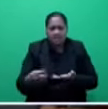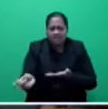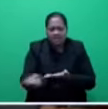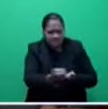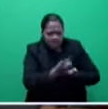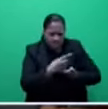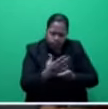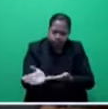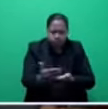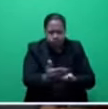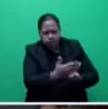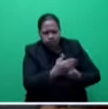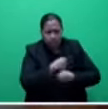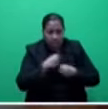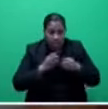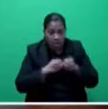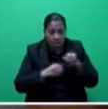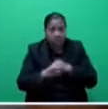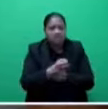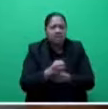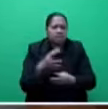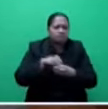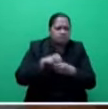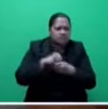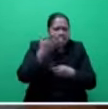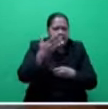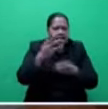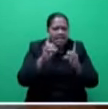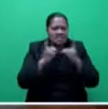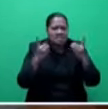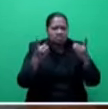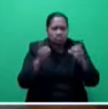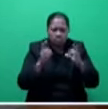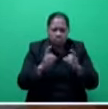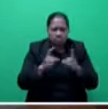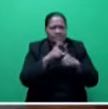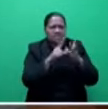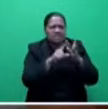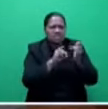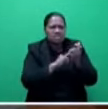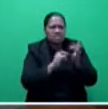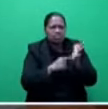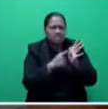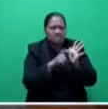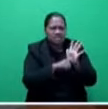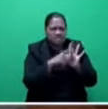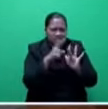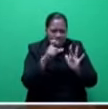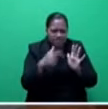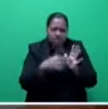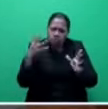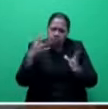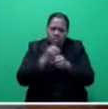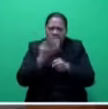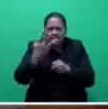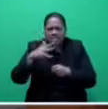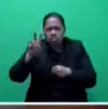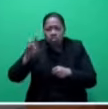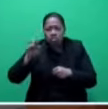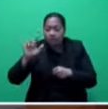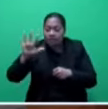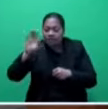offices, which includes 9 districts and 4 divisional offices, show a success rate of 92.5%. Parents